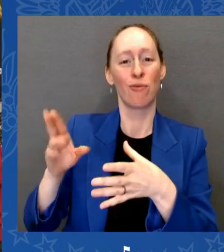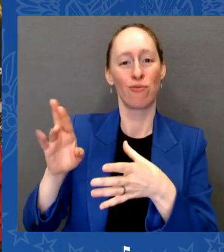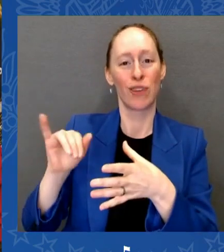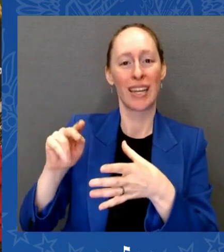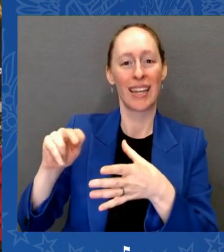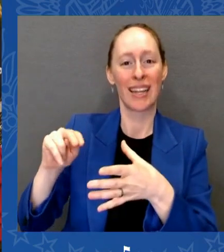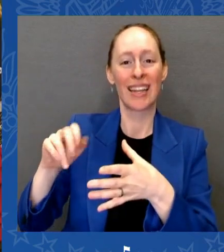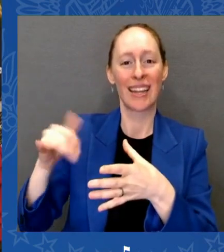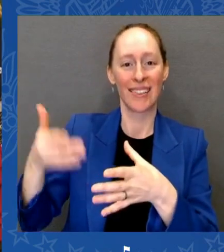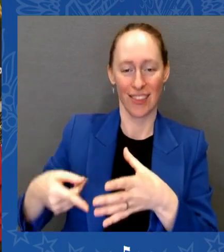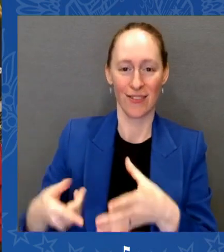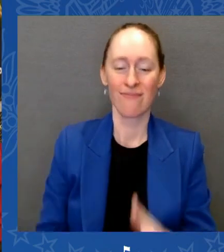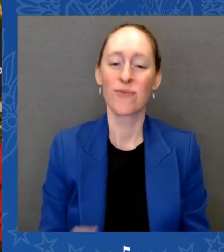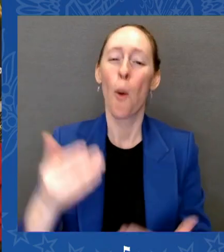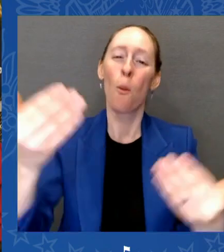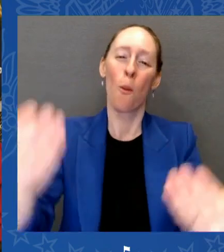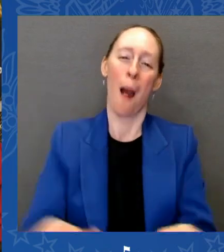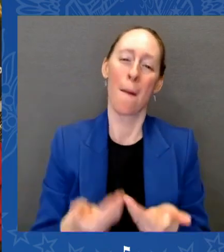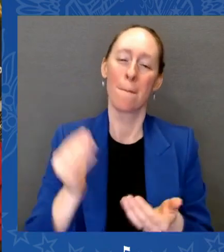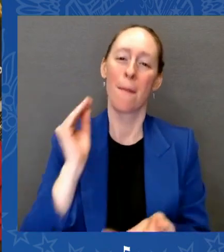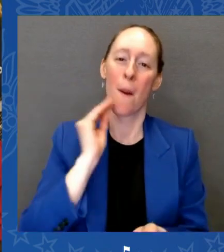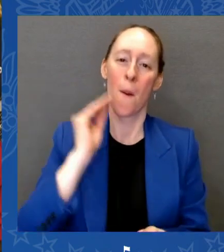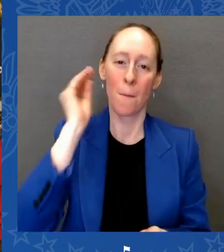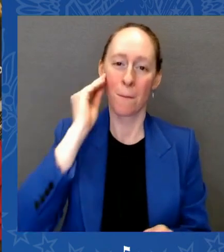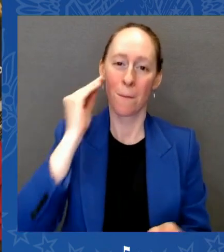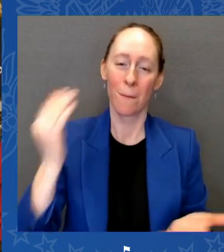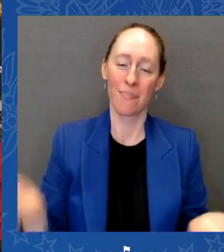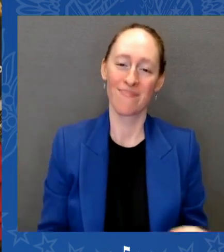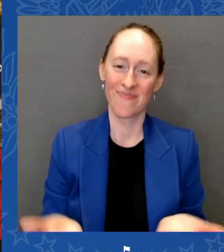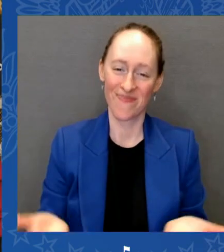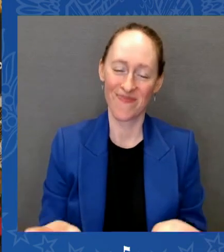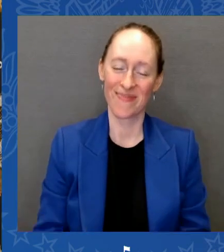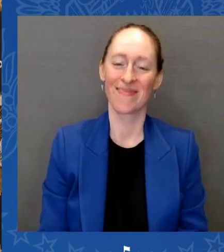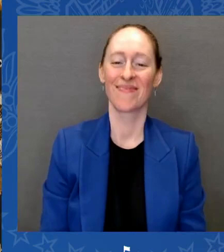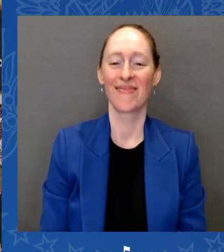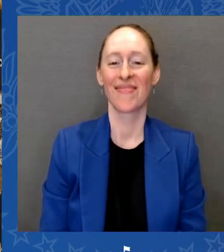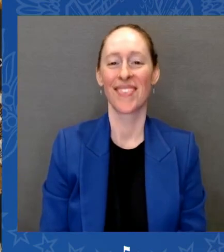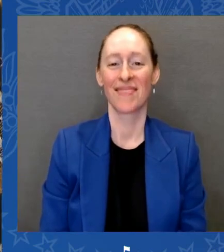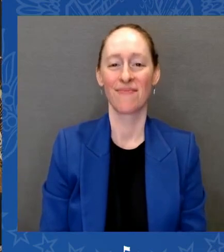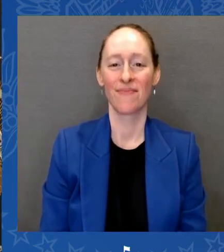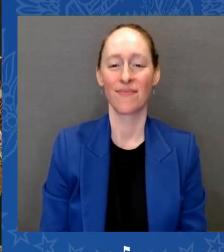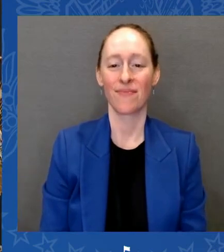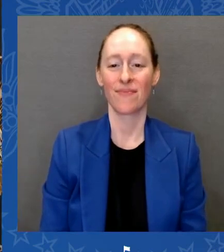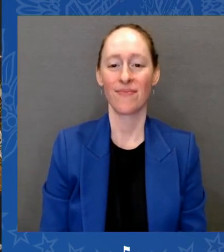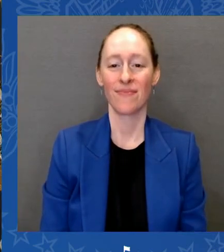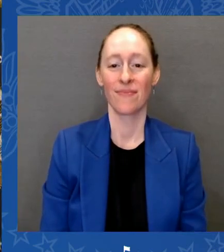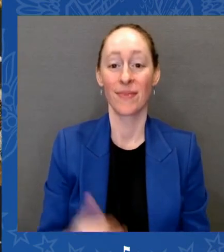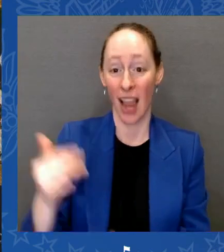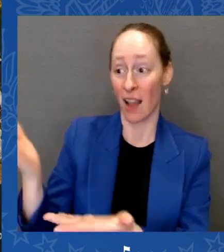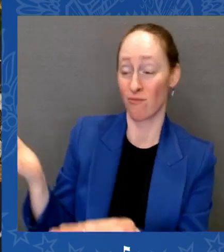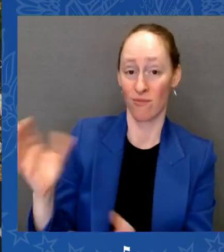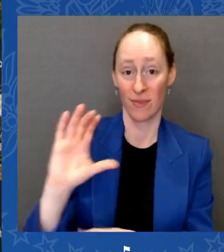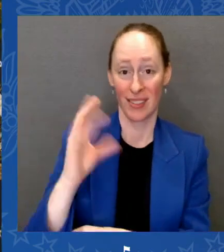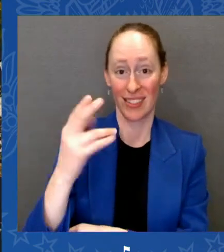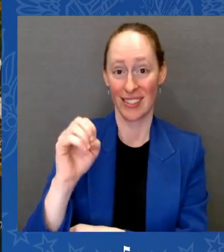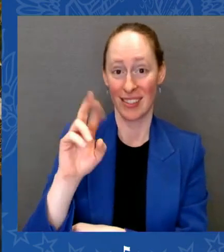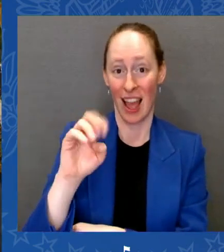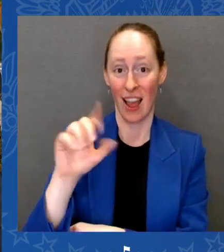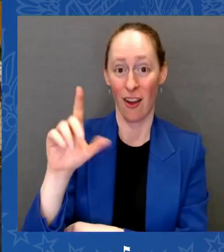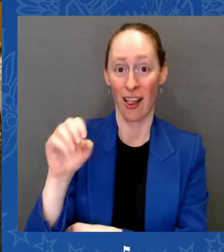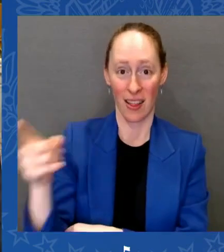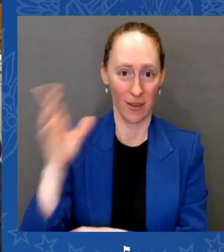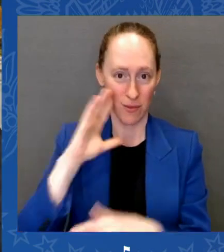Of course, she's not excited at all about this. Sherelle, it's all yours, kiddo. Congratulations Thank again. You. Thank you.